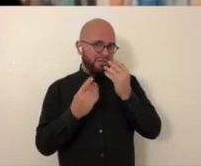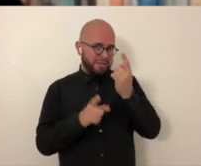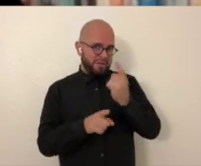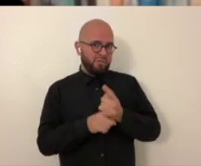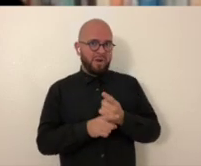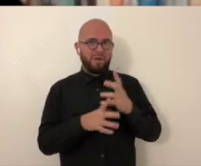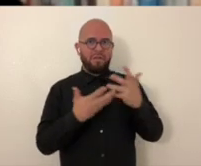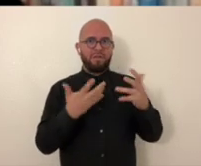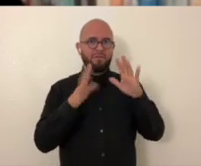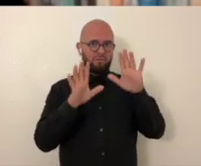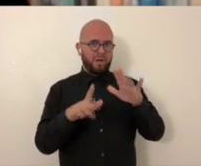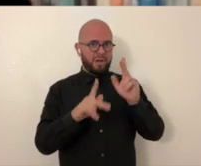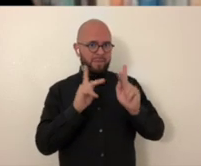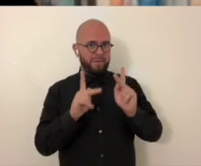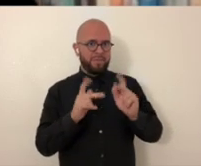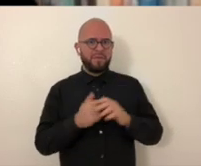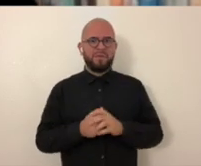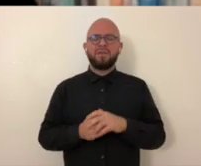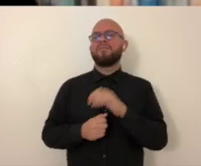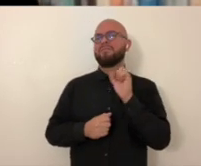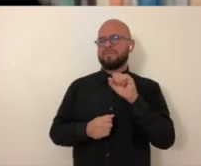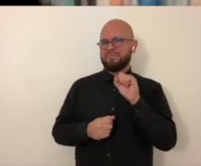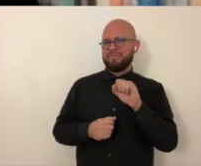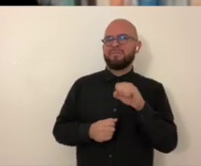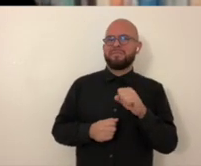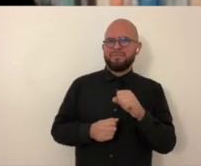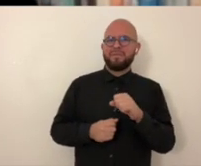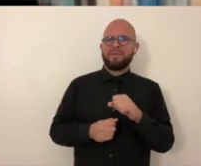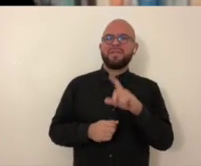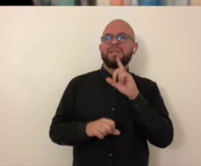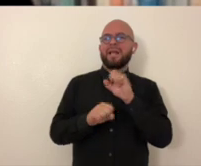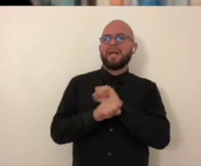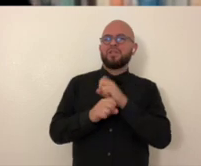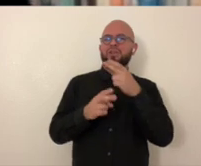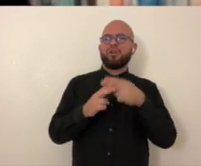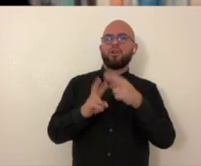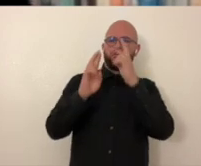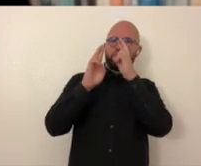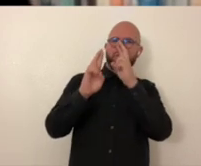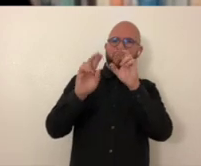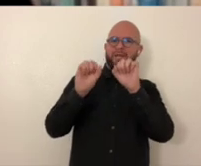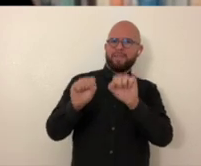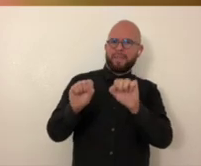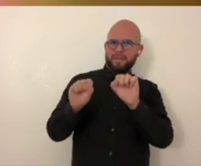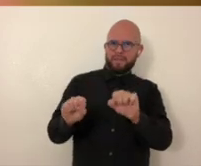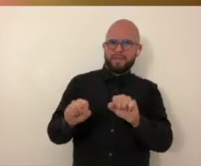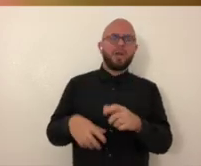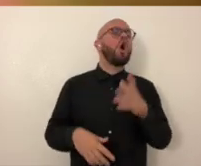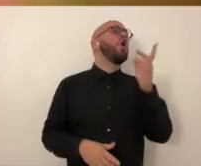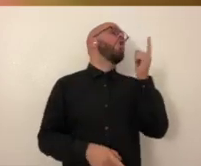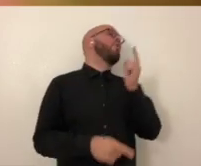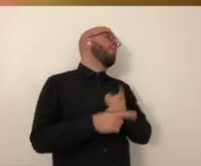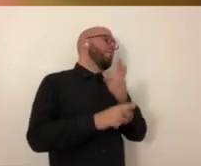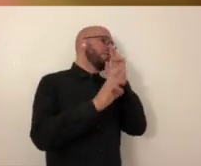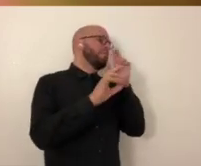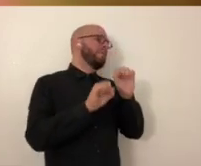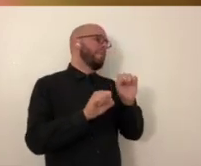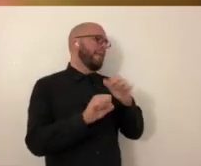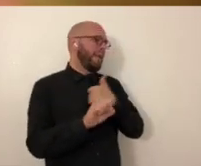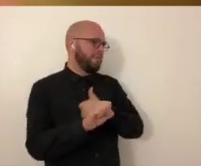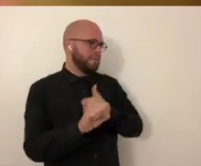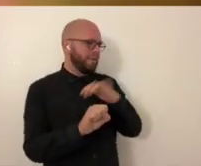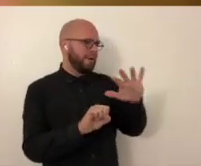resource for you and a lot of really good information and a lot of great people. Yes, it was